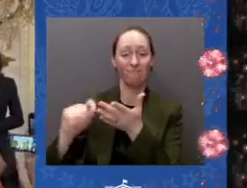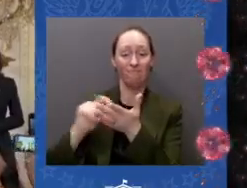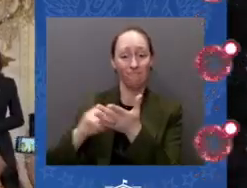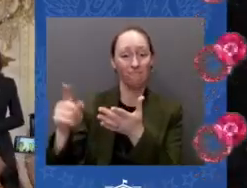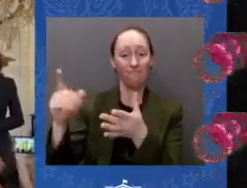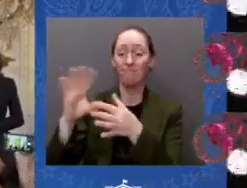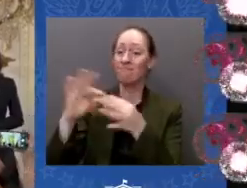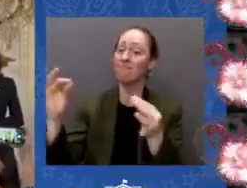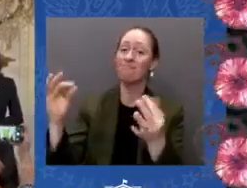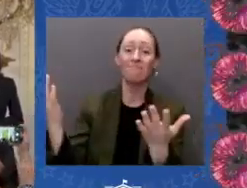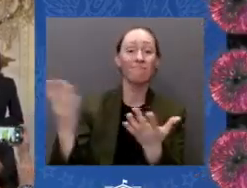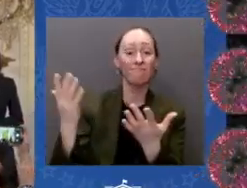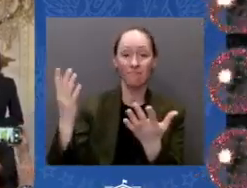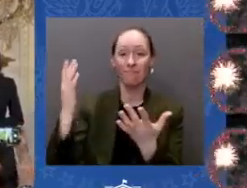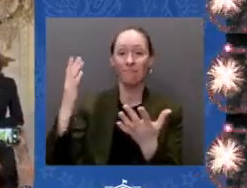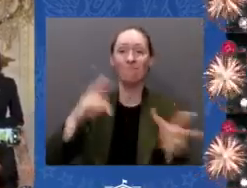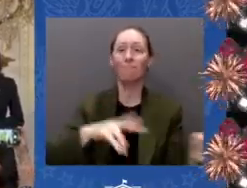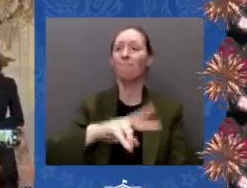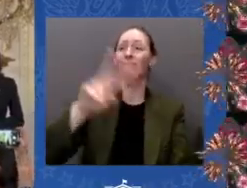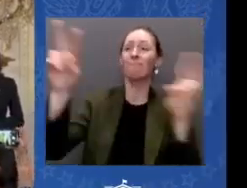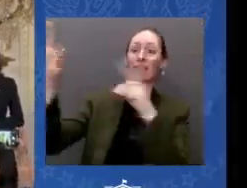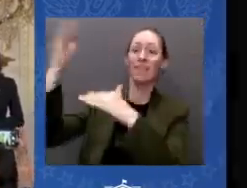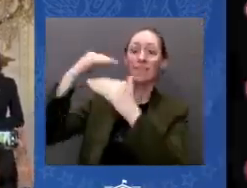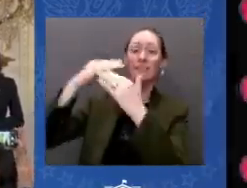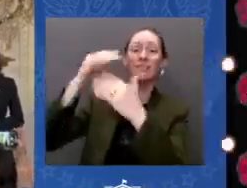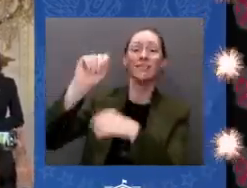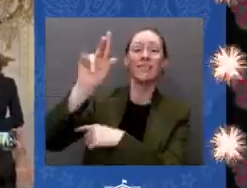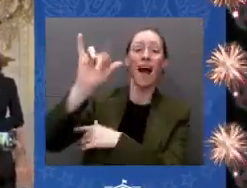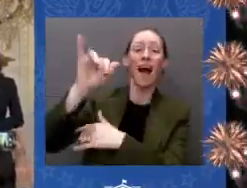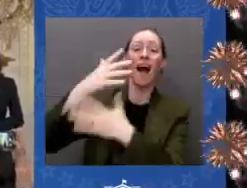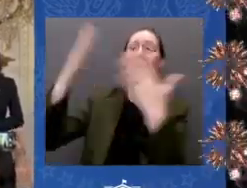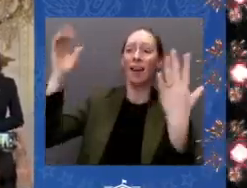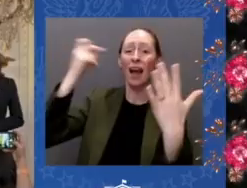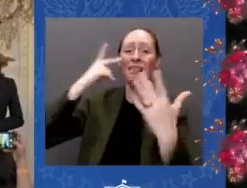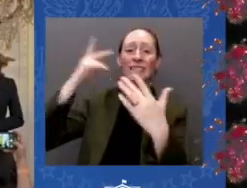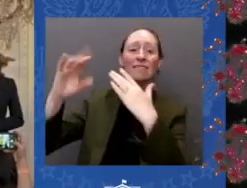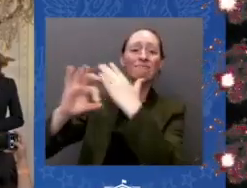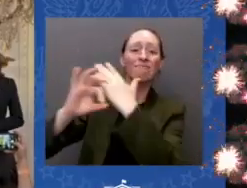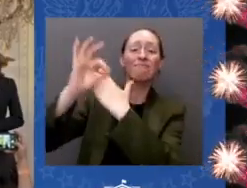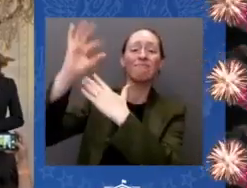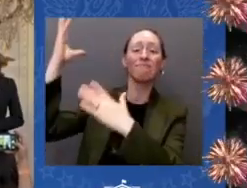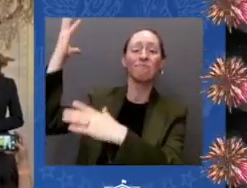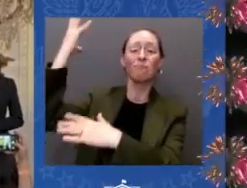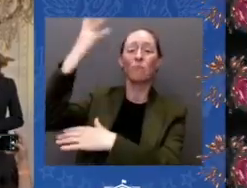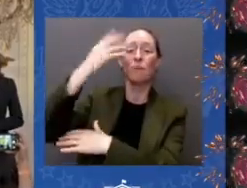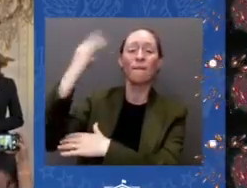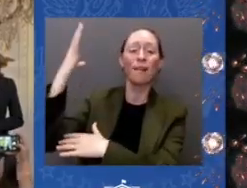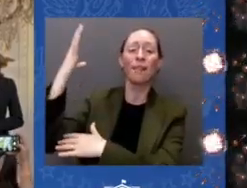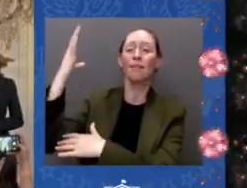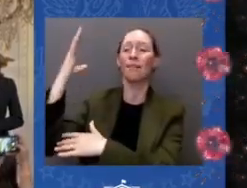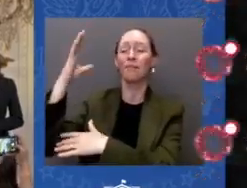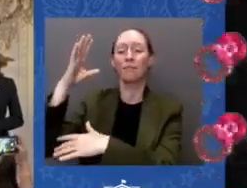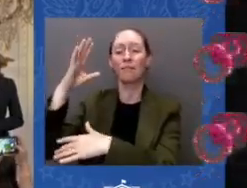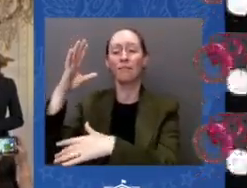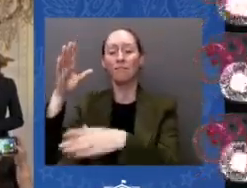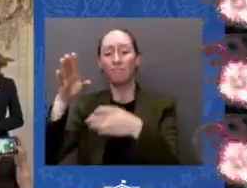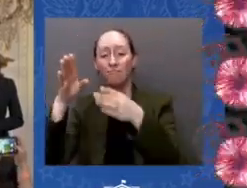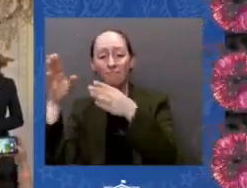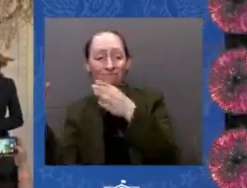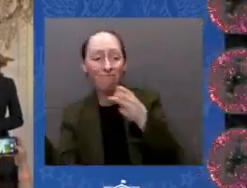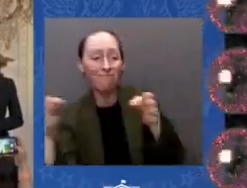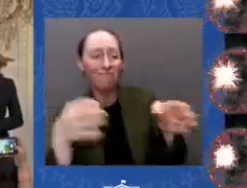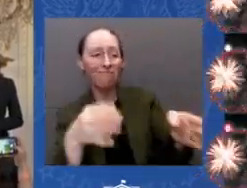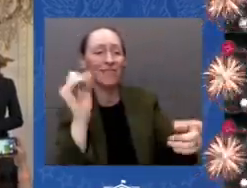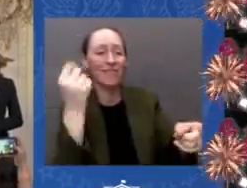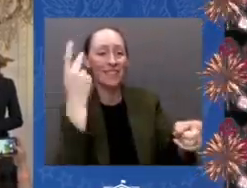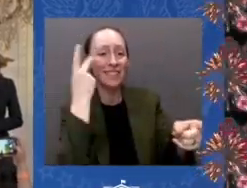path lies beautiful. Ask not what I have with me to take there. I